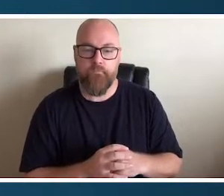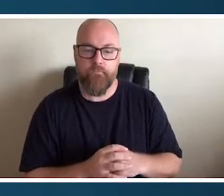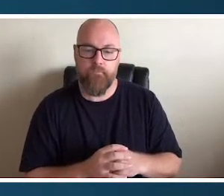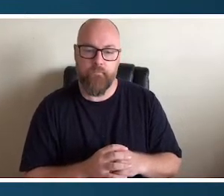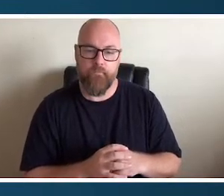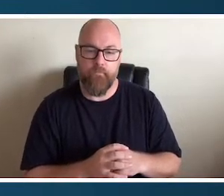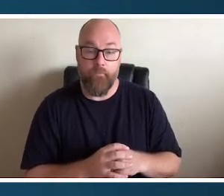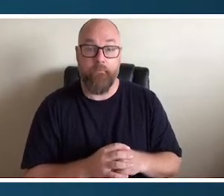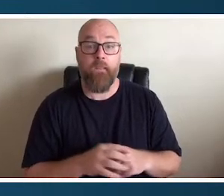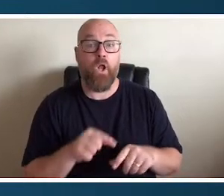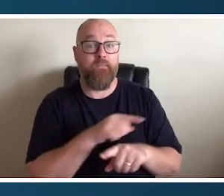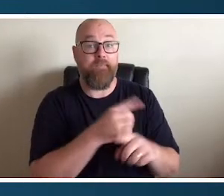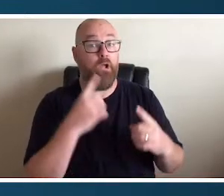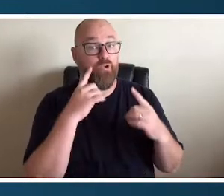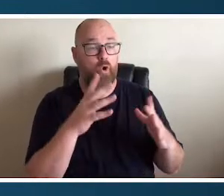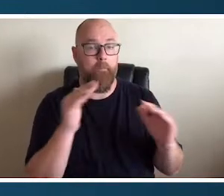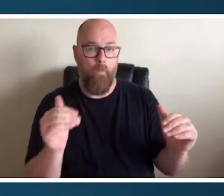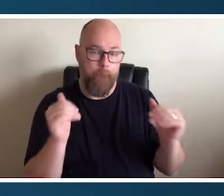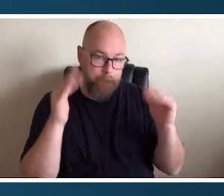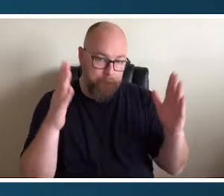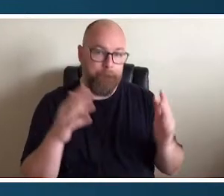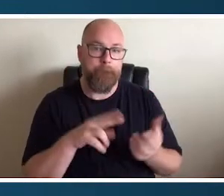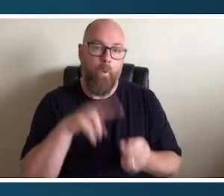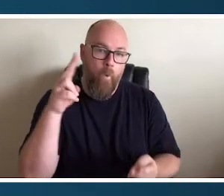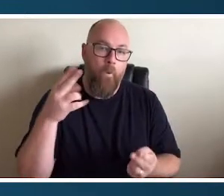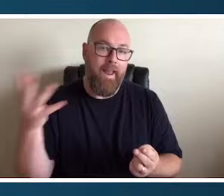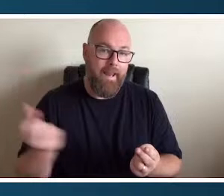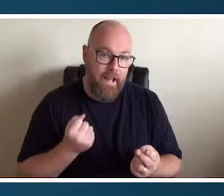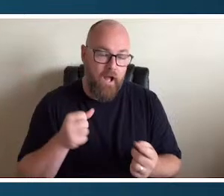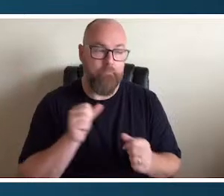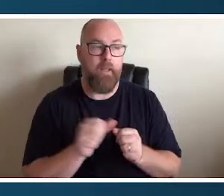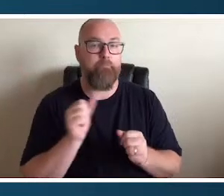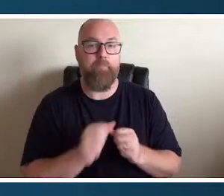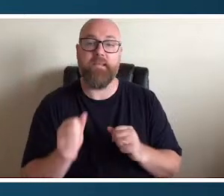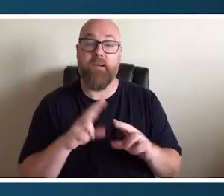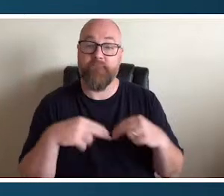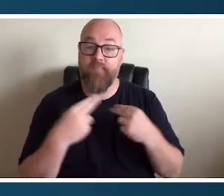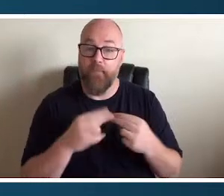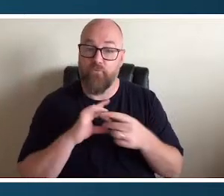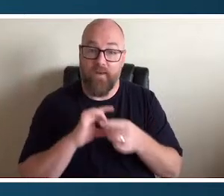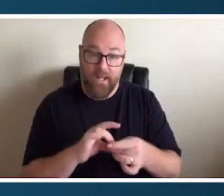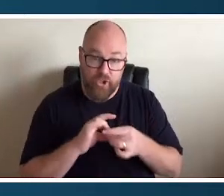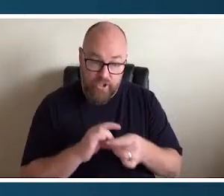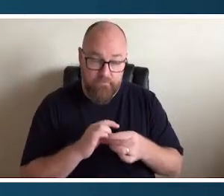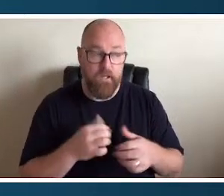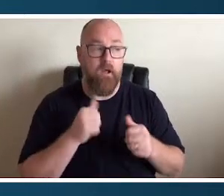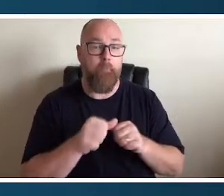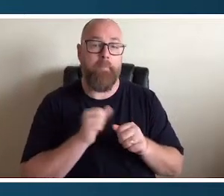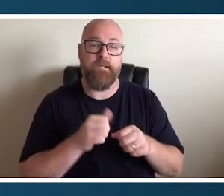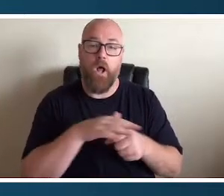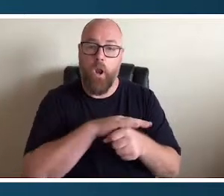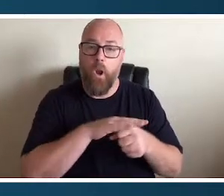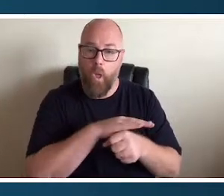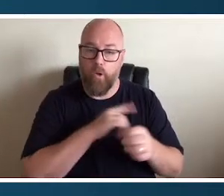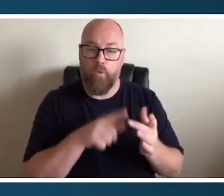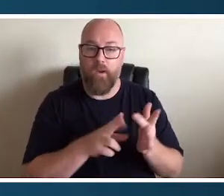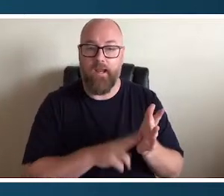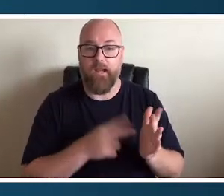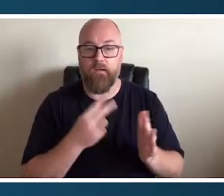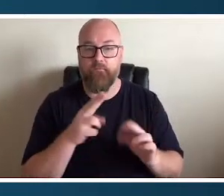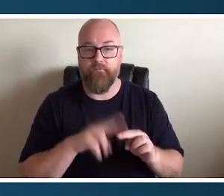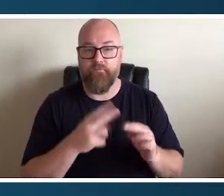higher income, better family relationships, improve local infrastructure in their communities, and improve